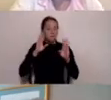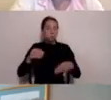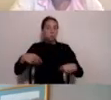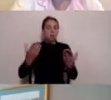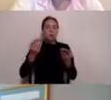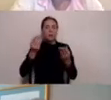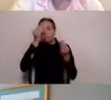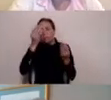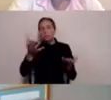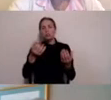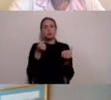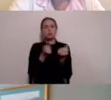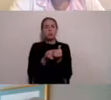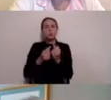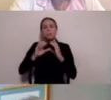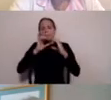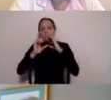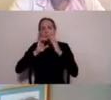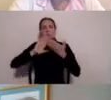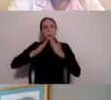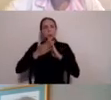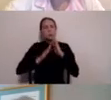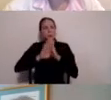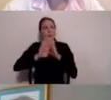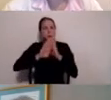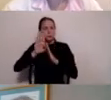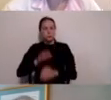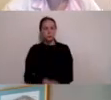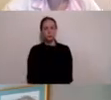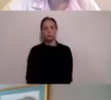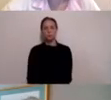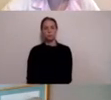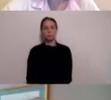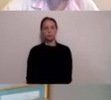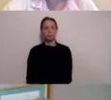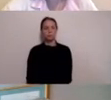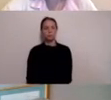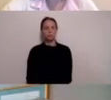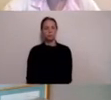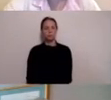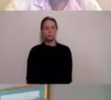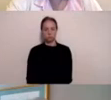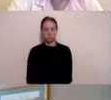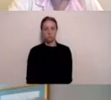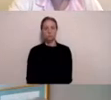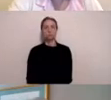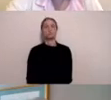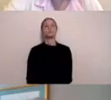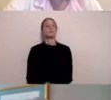supporting conversations and community. Next slide. And then COVID